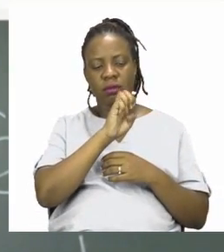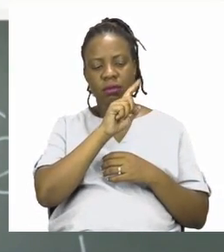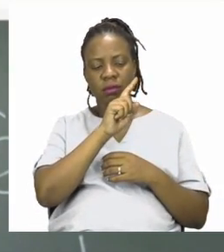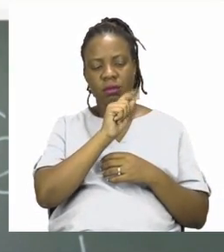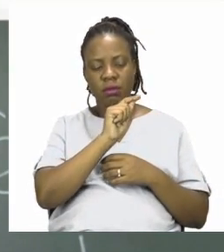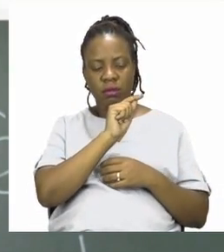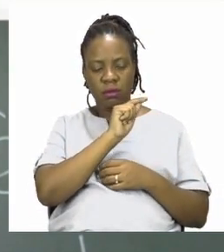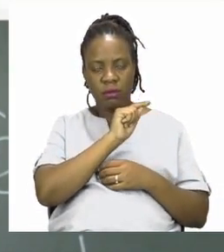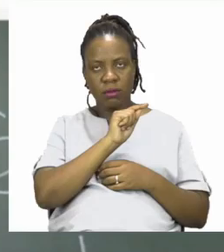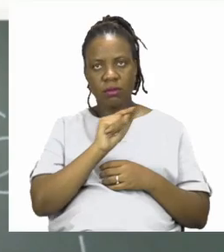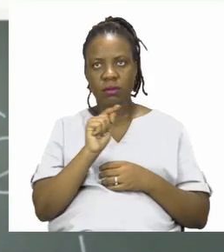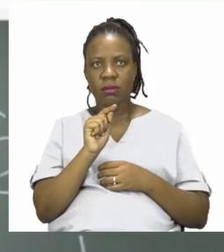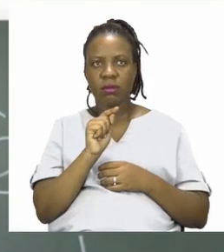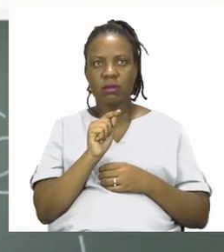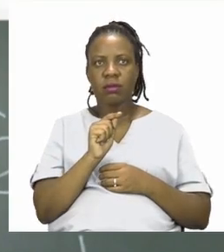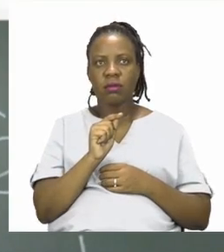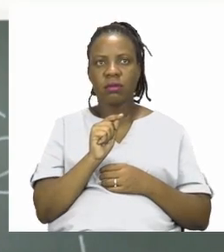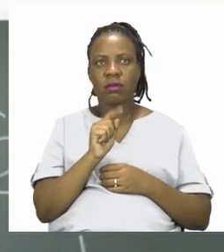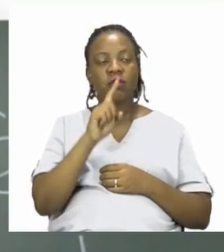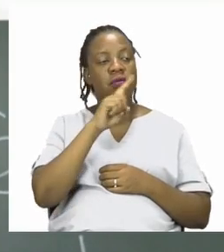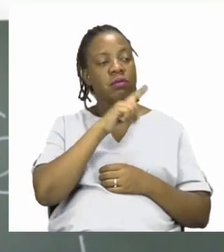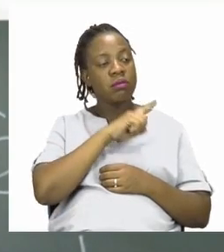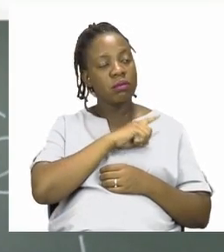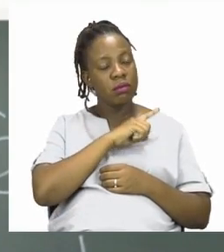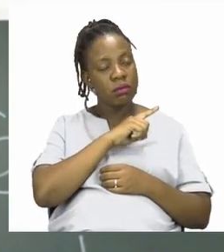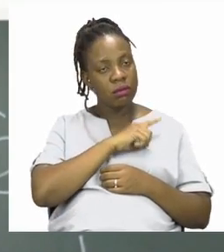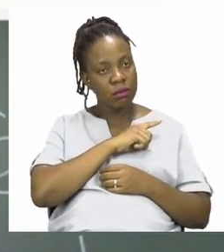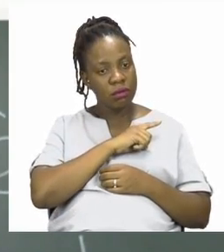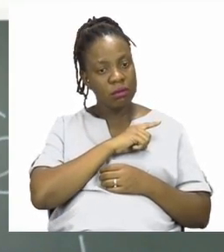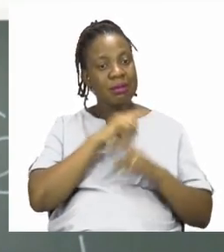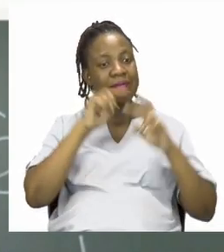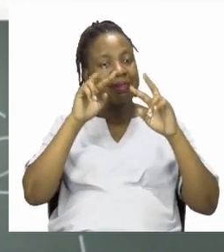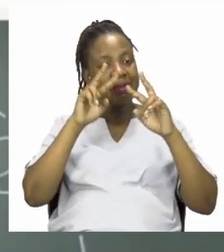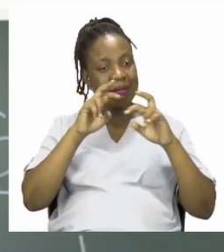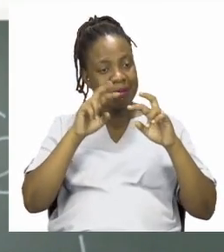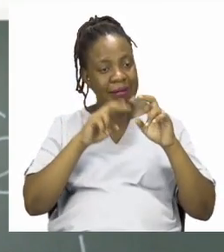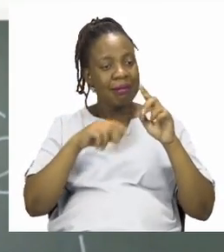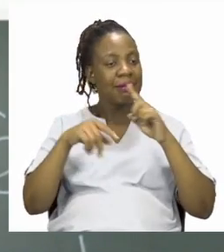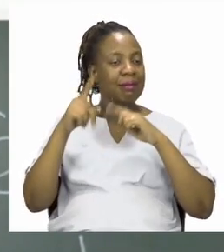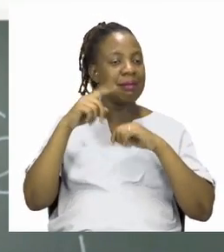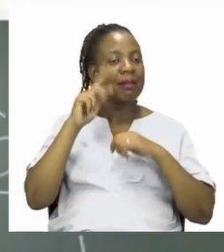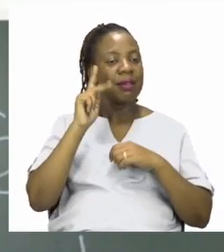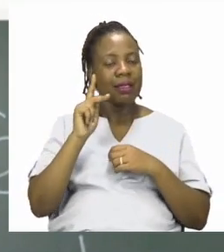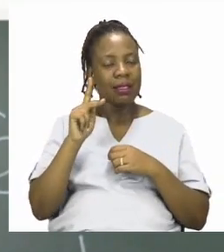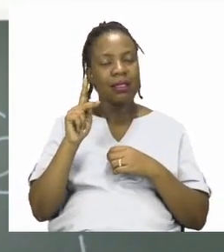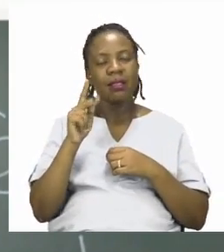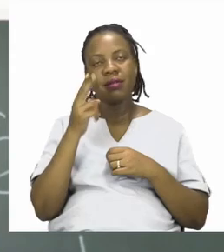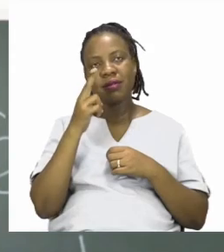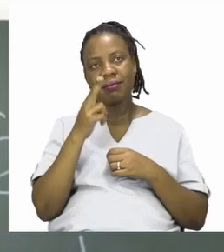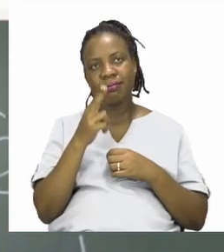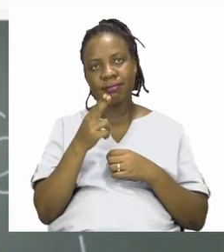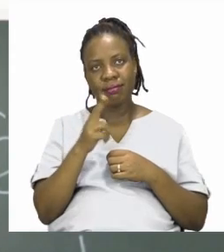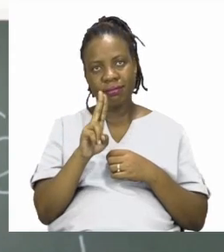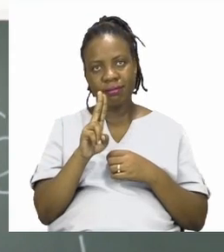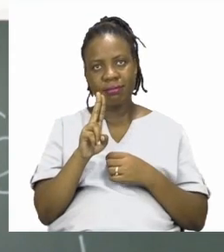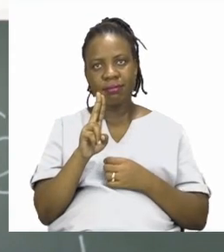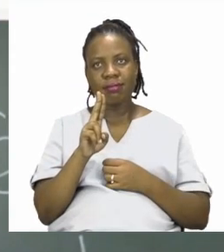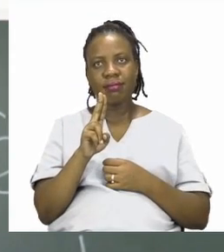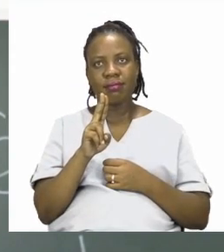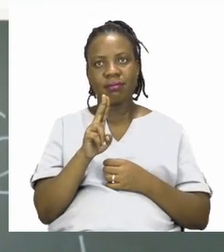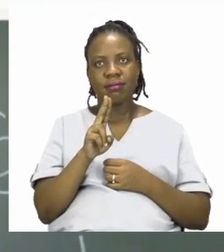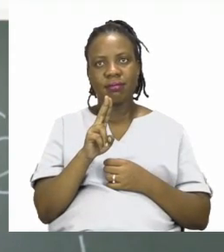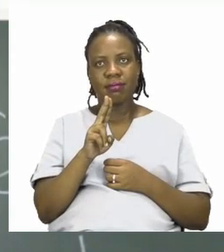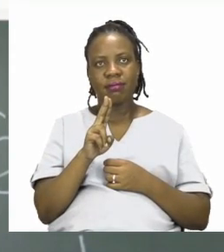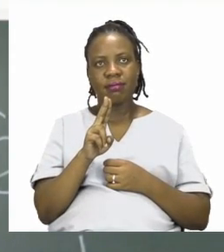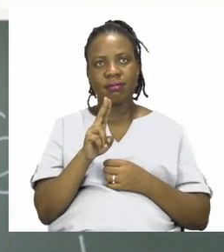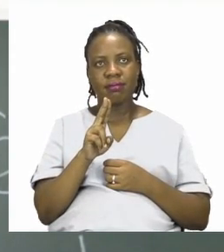word wet. Why? Because we found it in the crossword. Now everyone, before